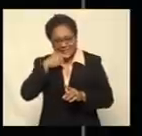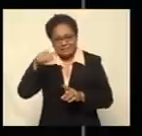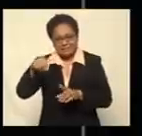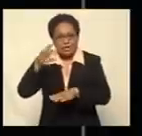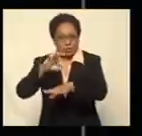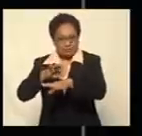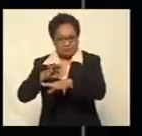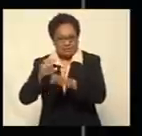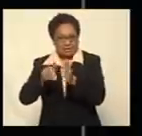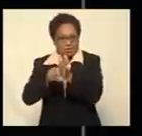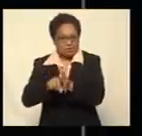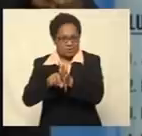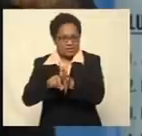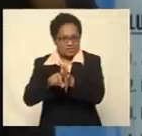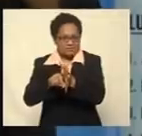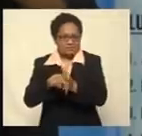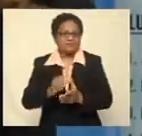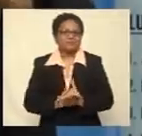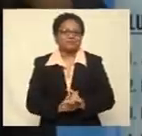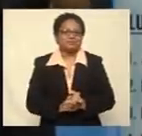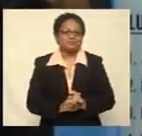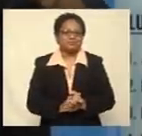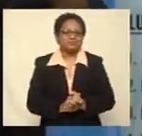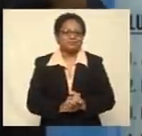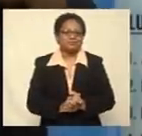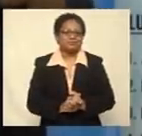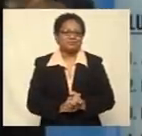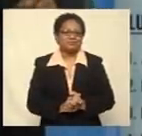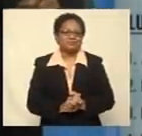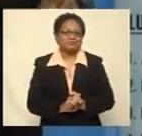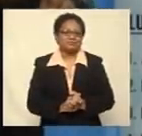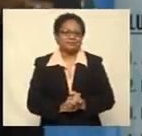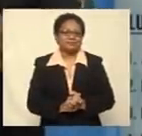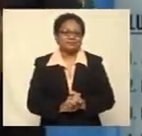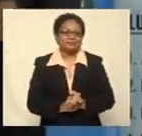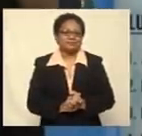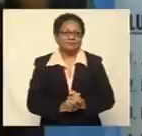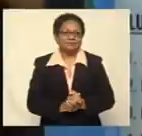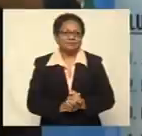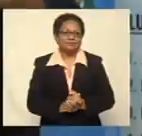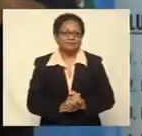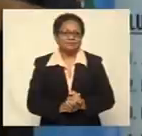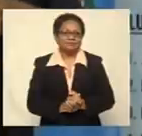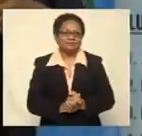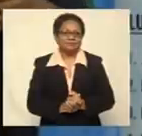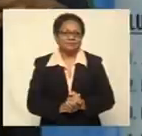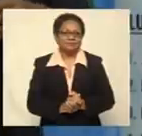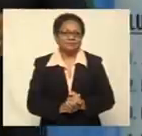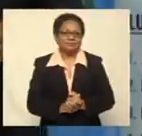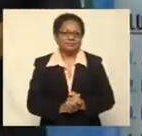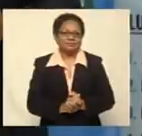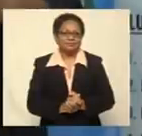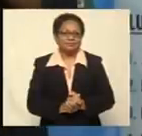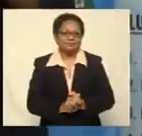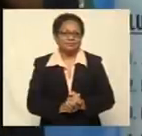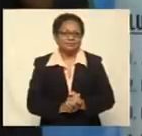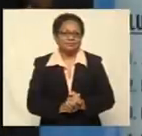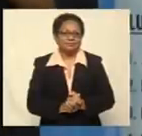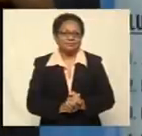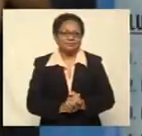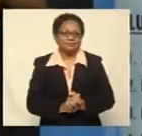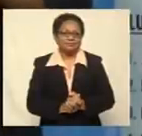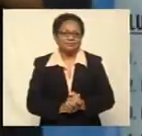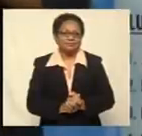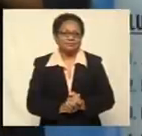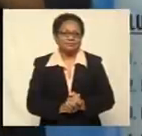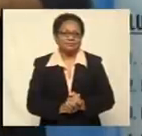the Lautoka Hospital. This has seriously affected our staffing capacity, particularly for the medical and surgical services.